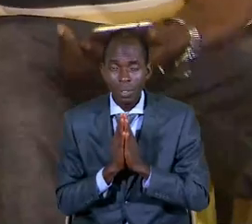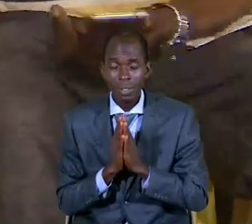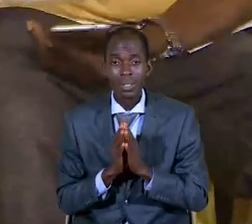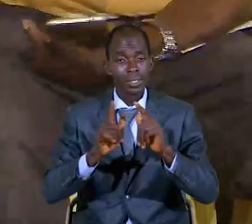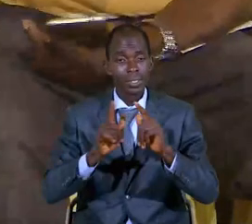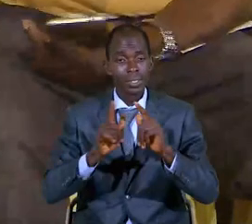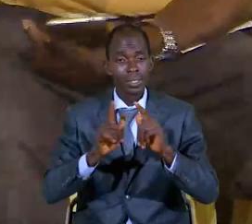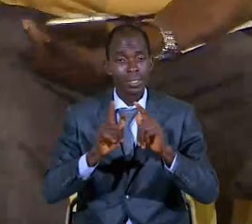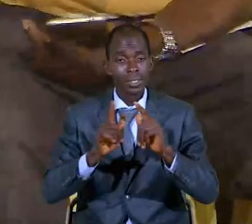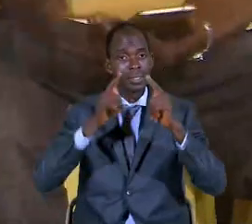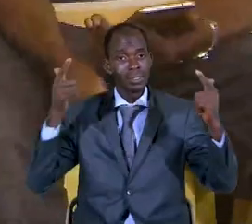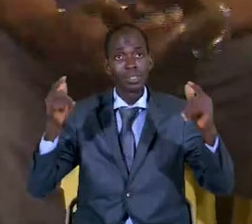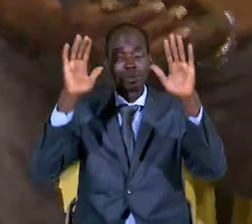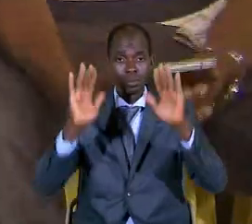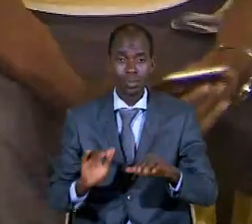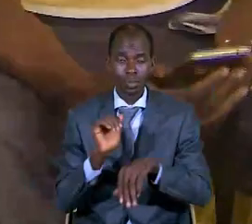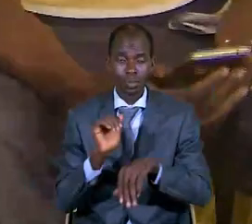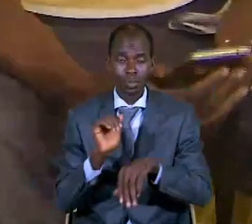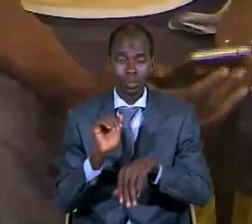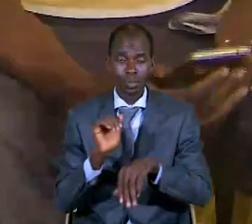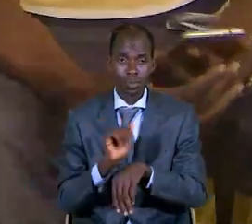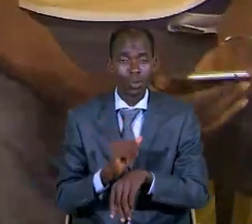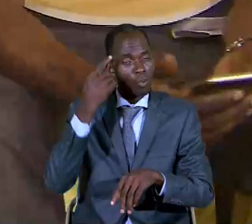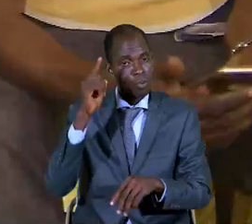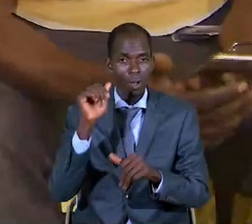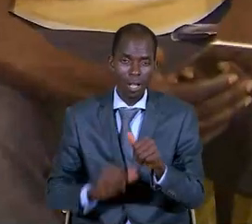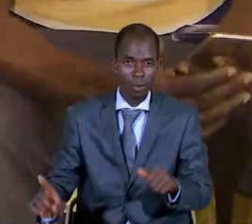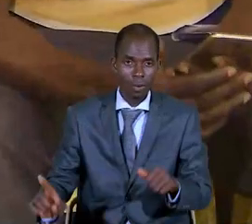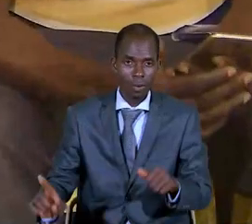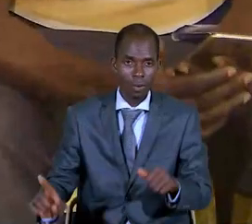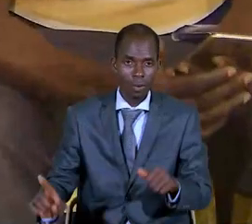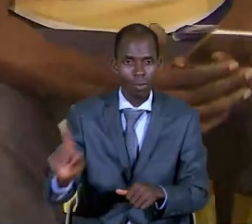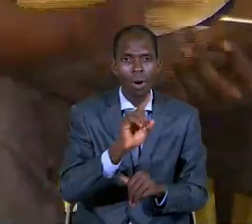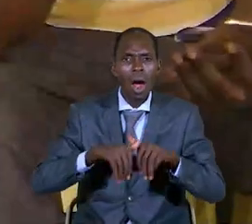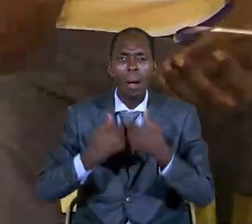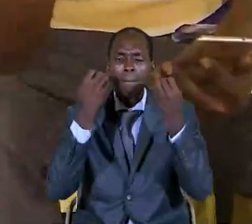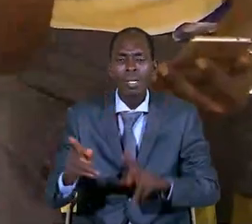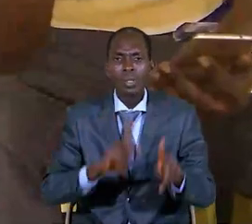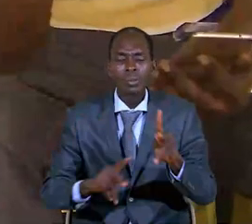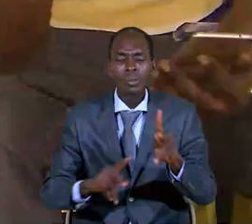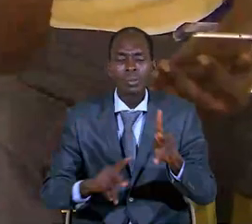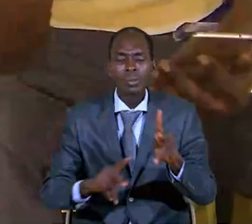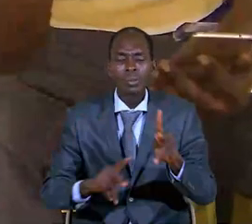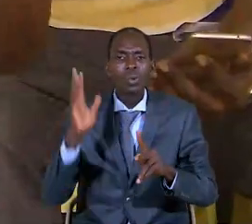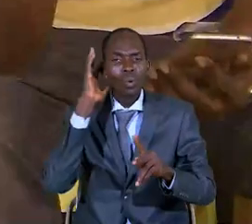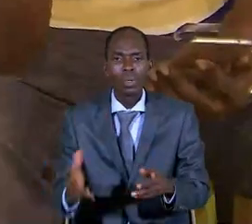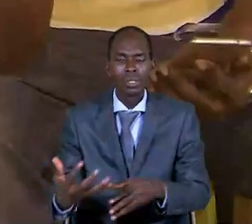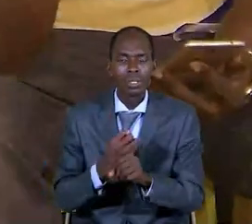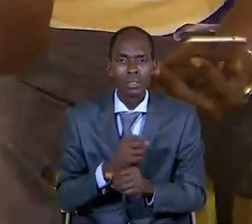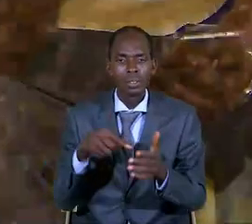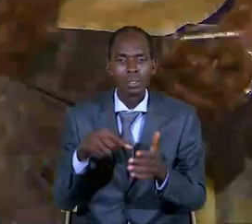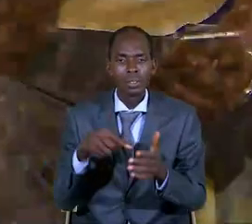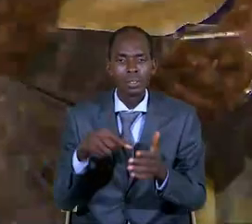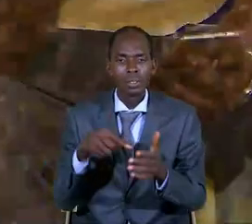Great miracles for everyone. How many are partakers tonight? I said, how many are